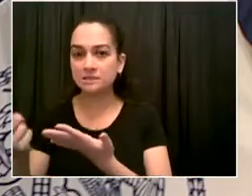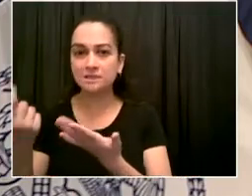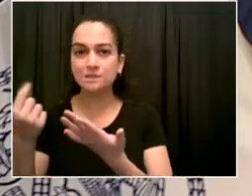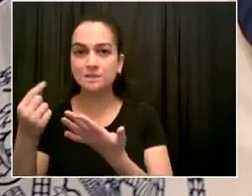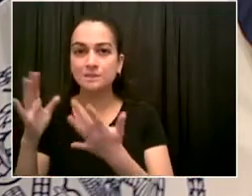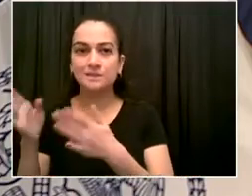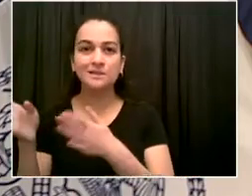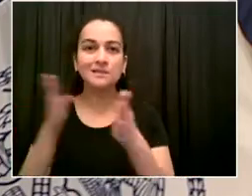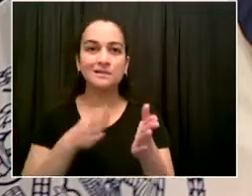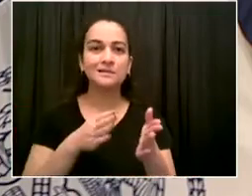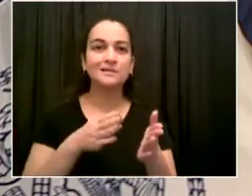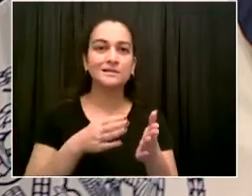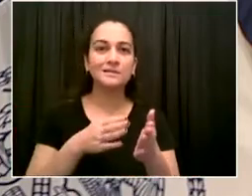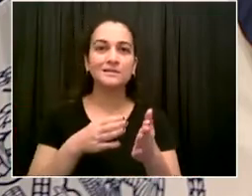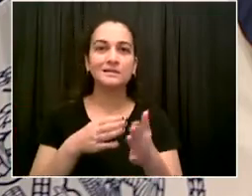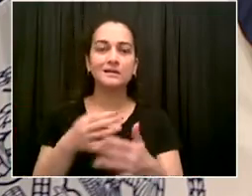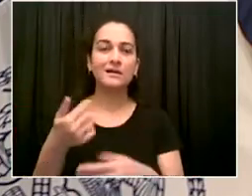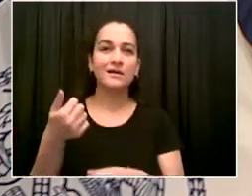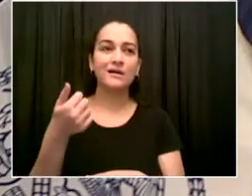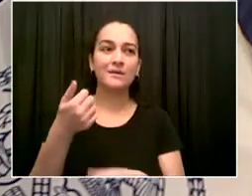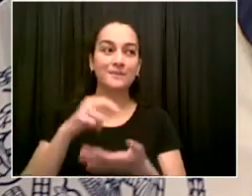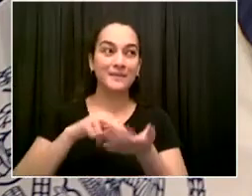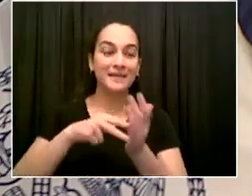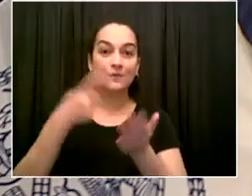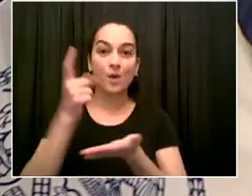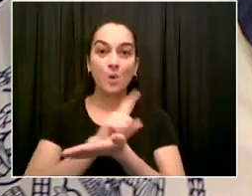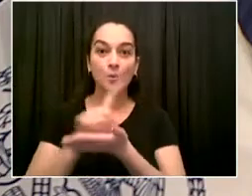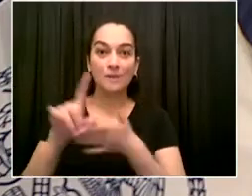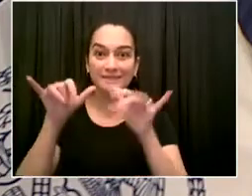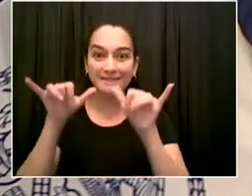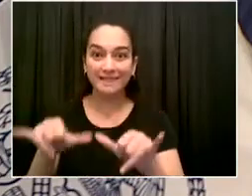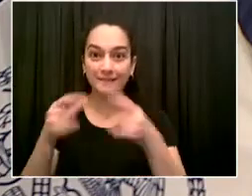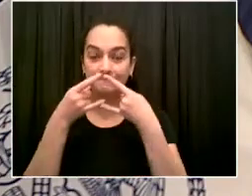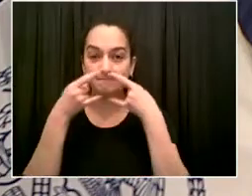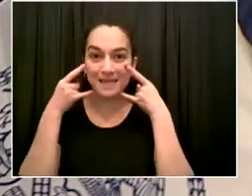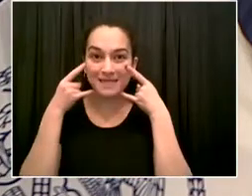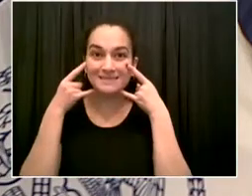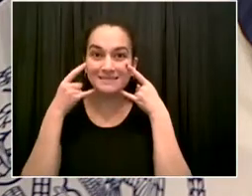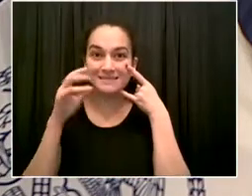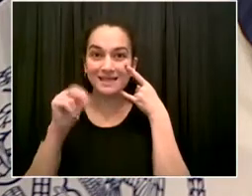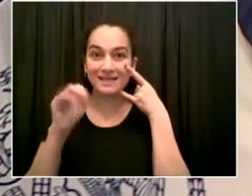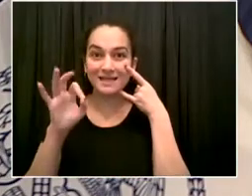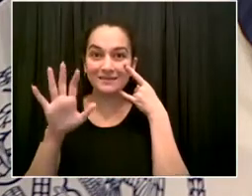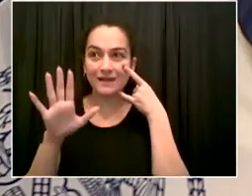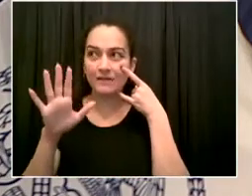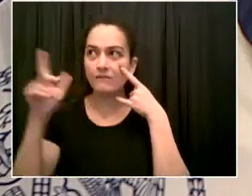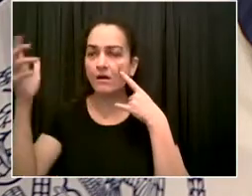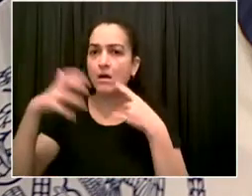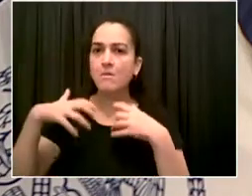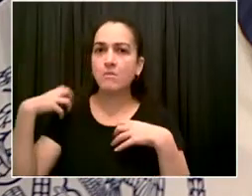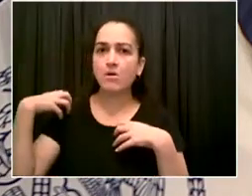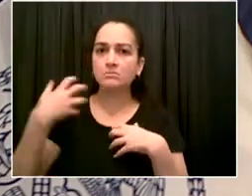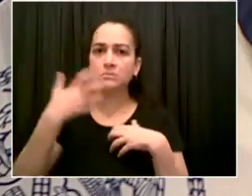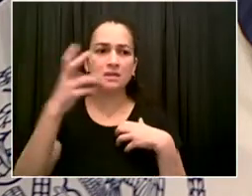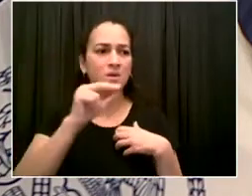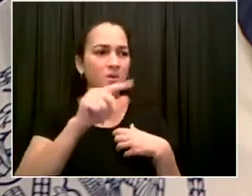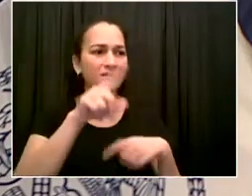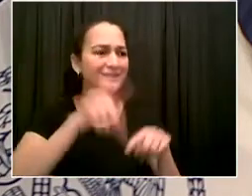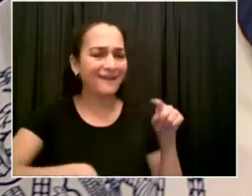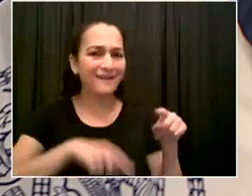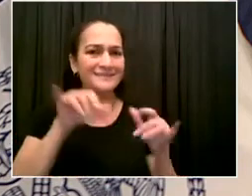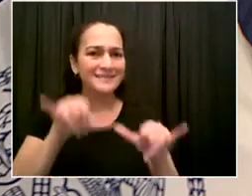back the universal mask mandate for the vaccinated. The same frontline unions warned that was a major error because so